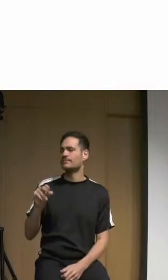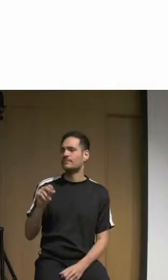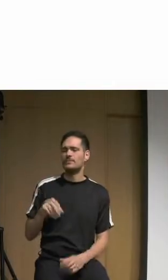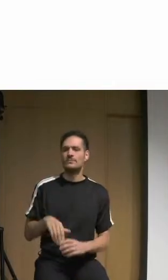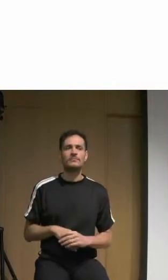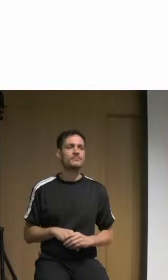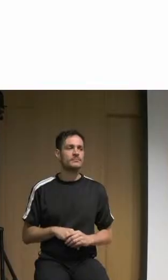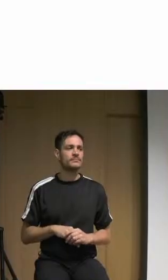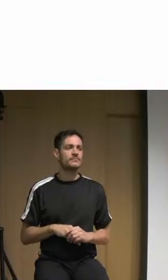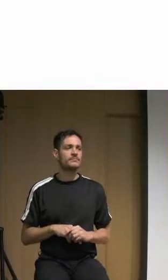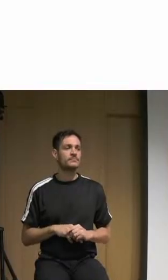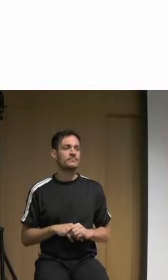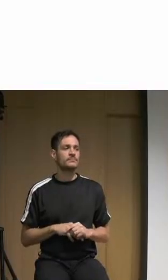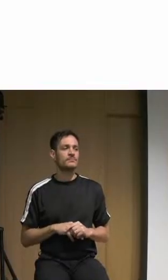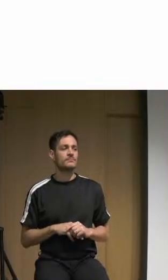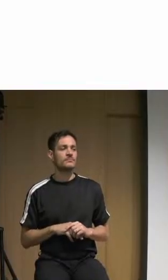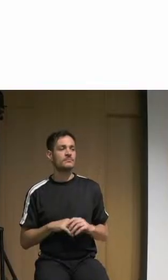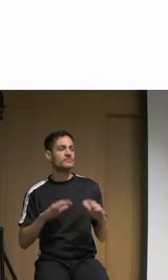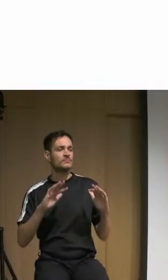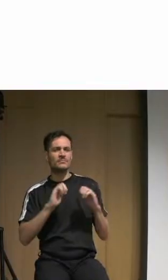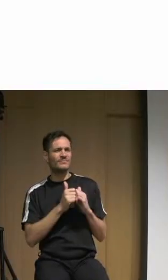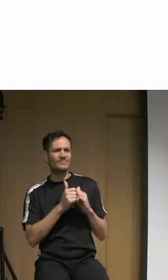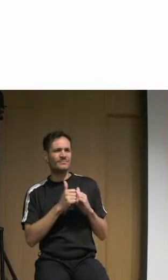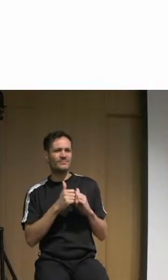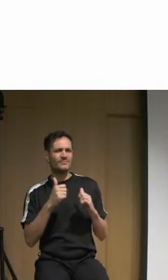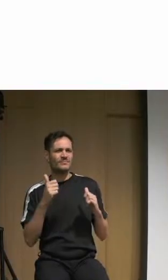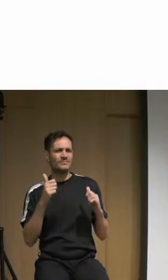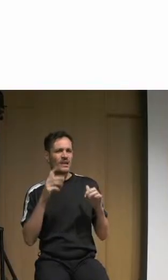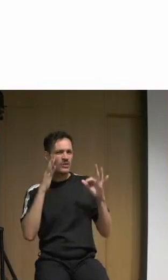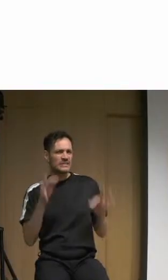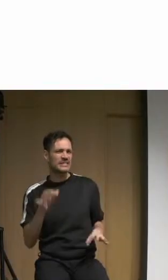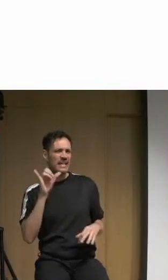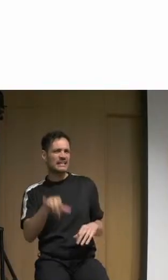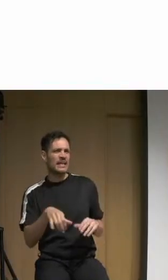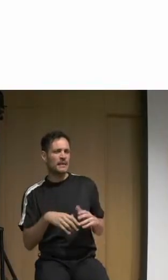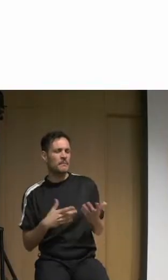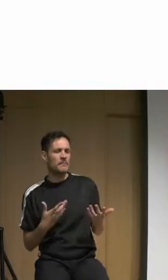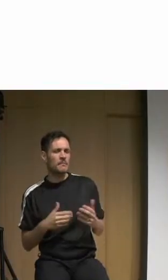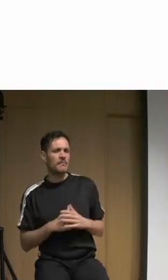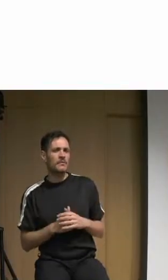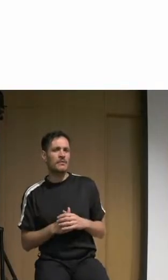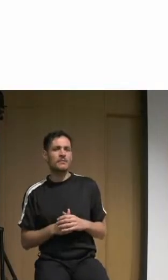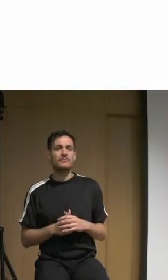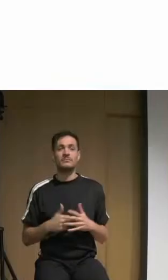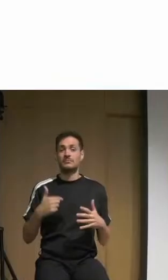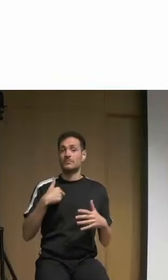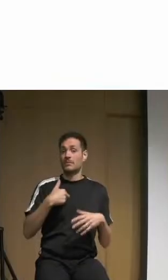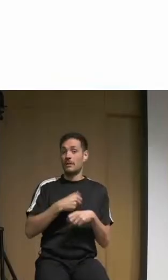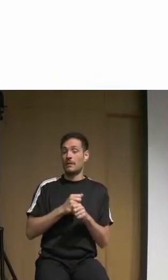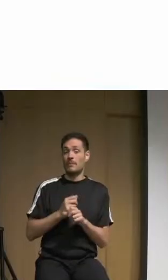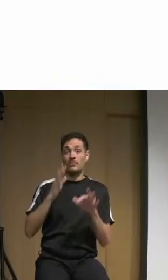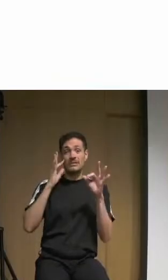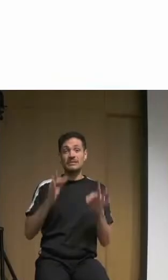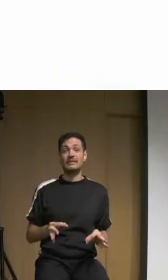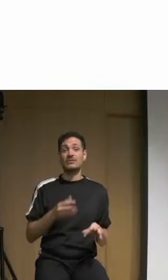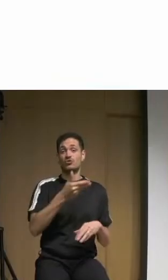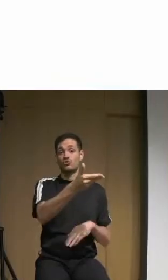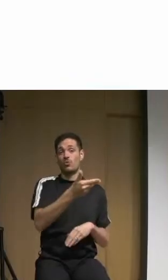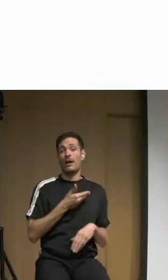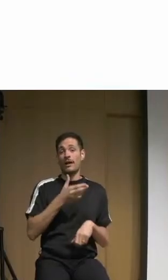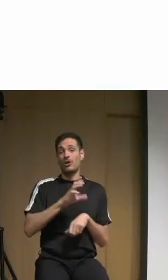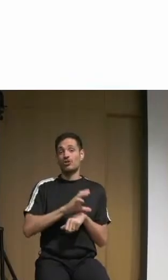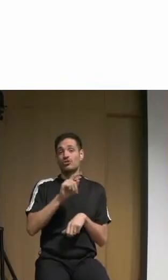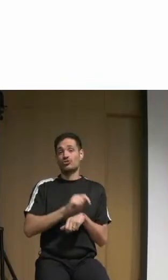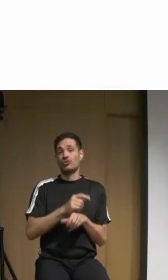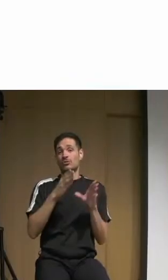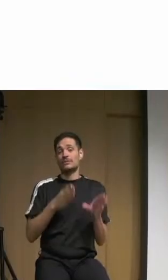How was that decision reached, if I may? How was the decision reached? I made the decision to get a consultant because we had some